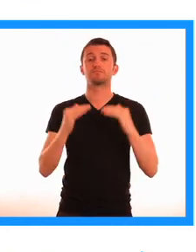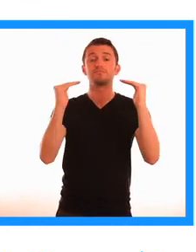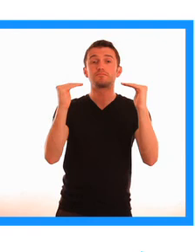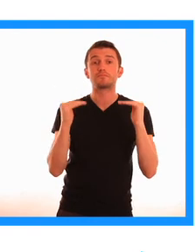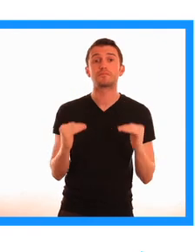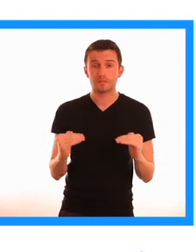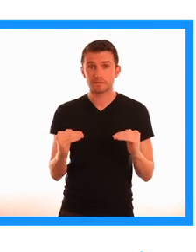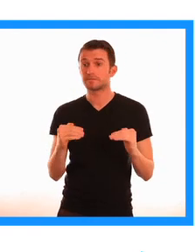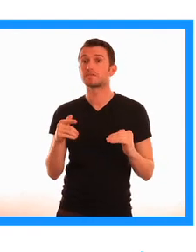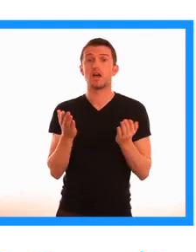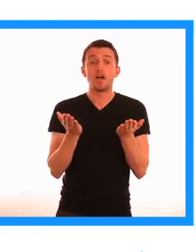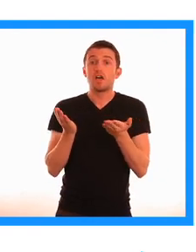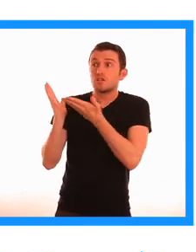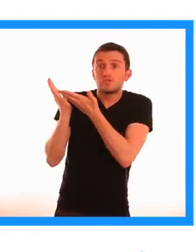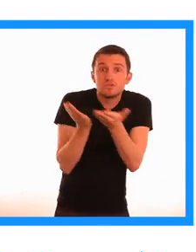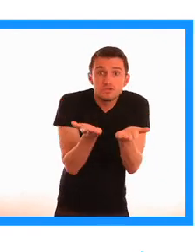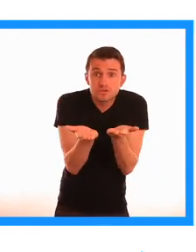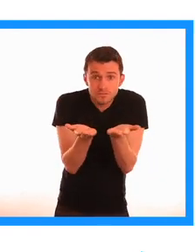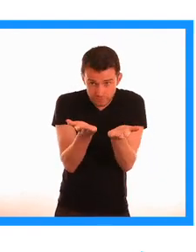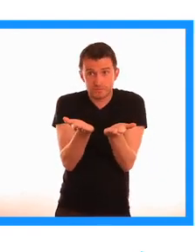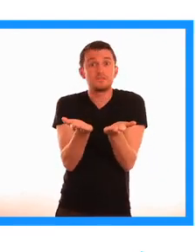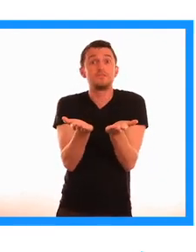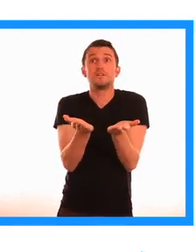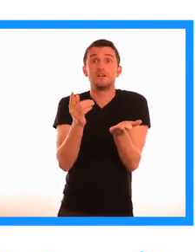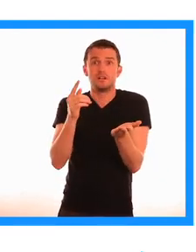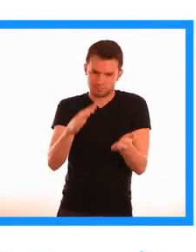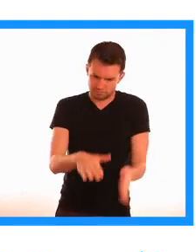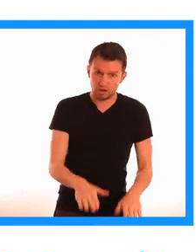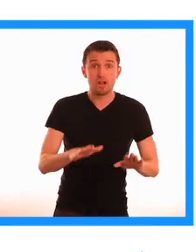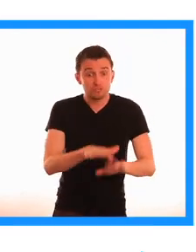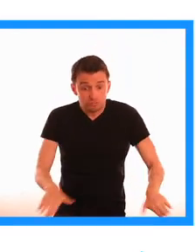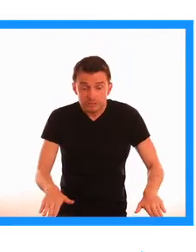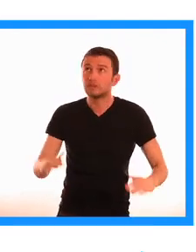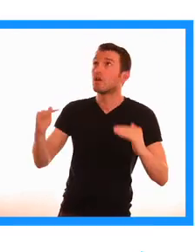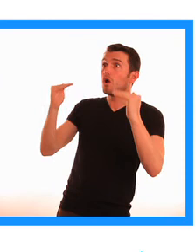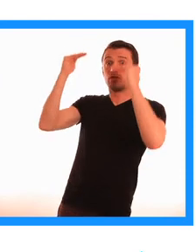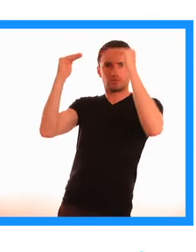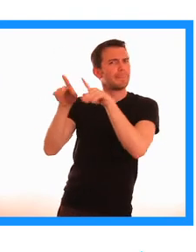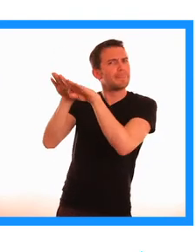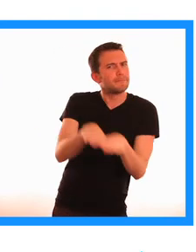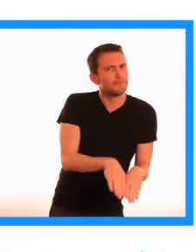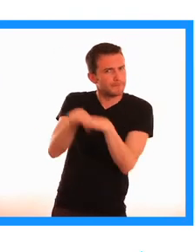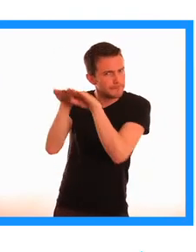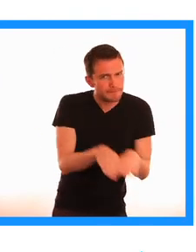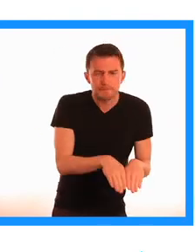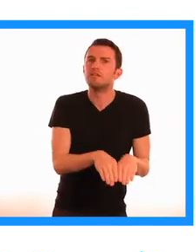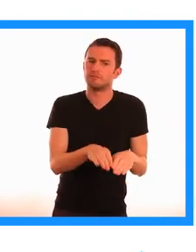Coordinate services to address the full range of challenges facing children and adolescents with disabilities and their families.